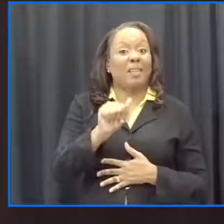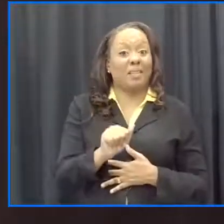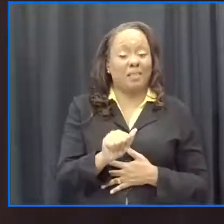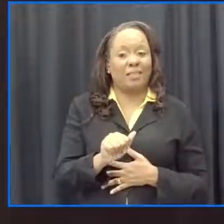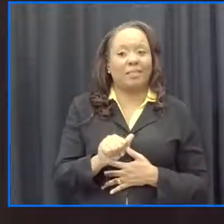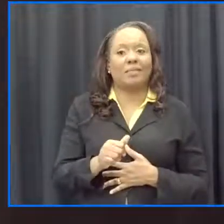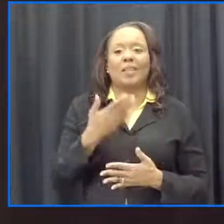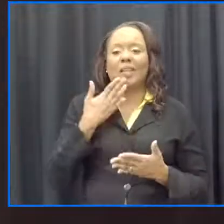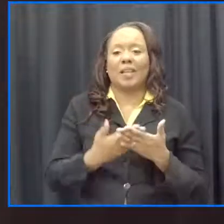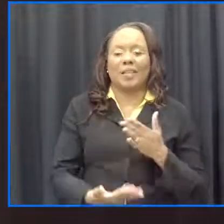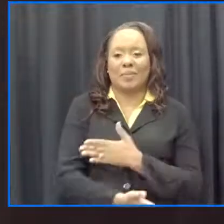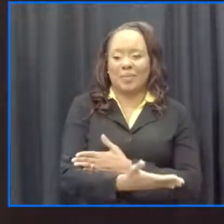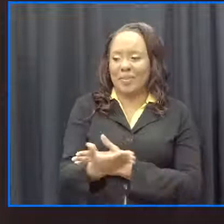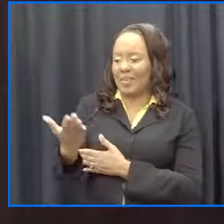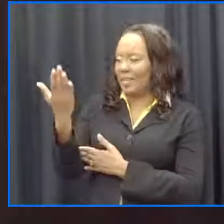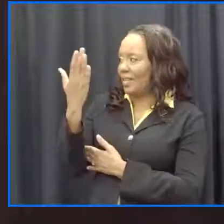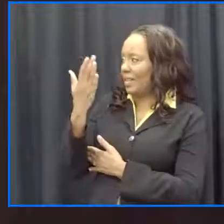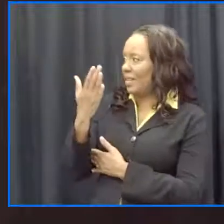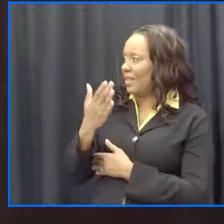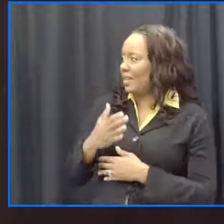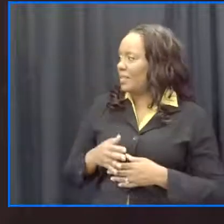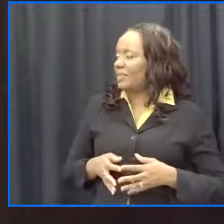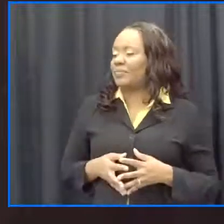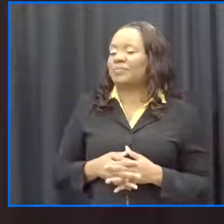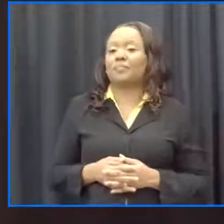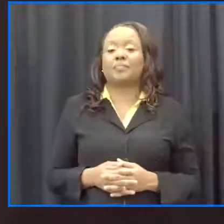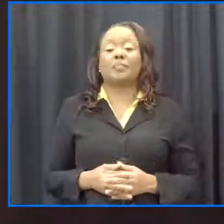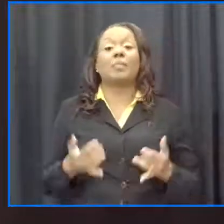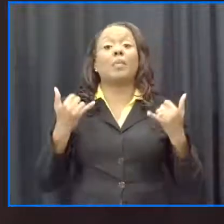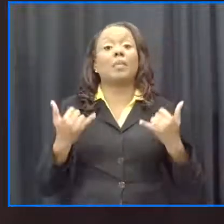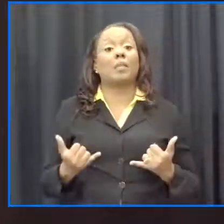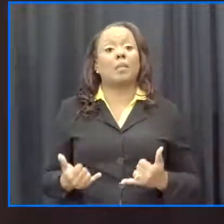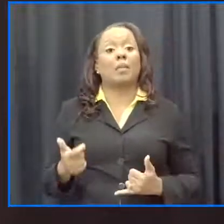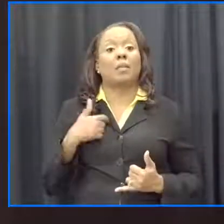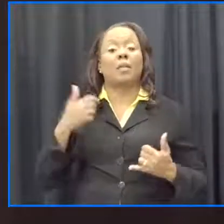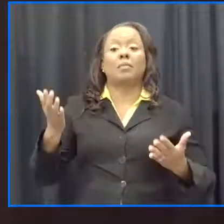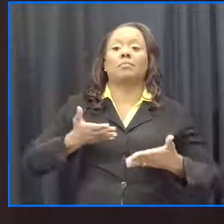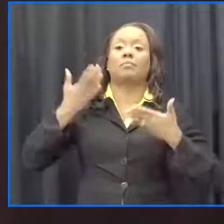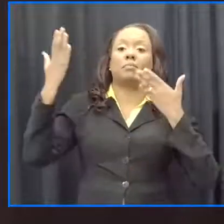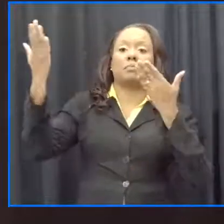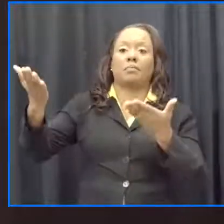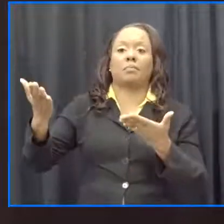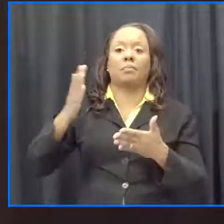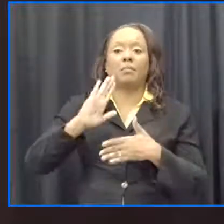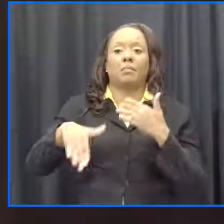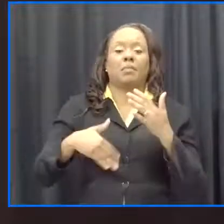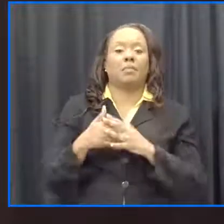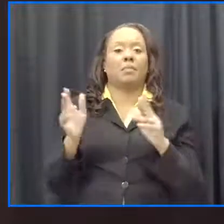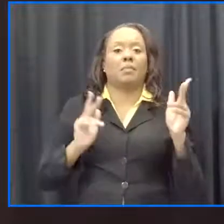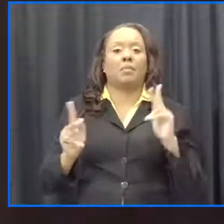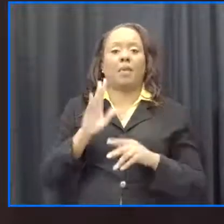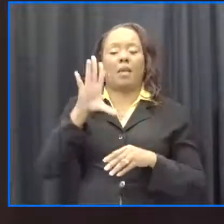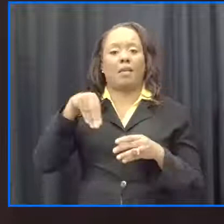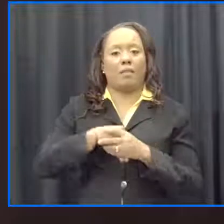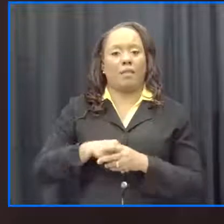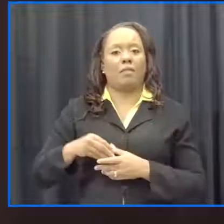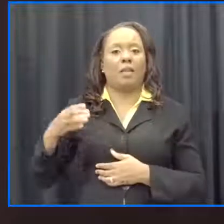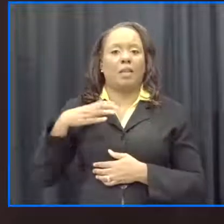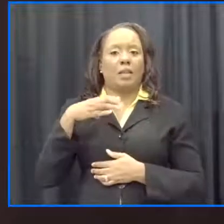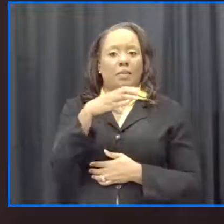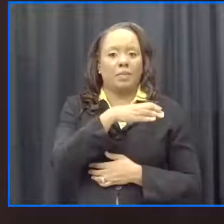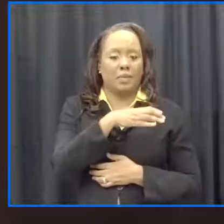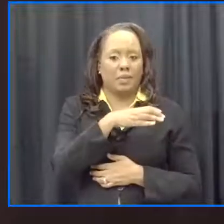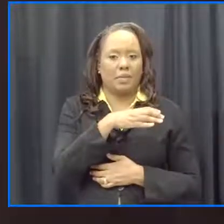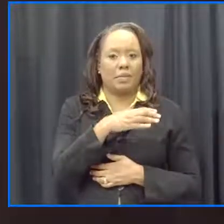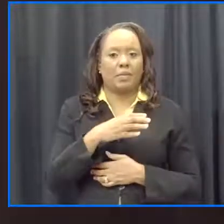media, good morning. I now present to you members of the Constitutional Reform